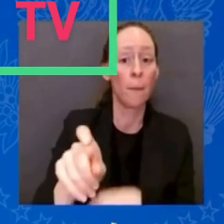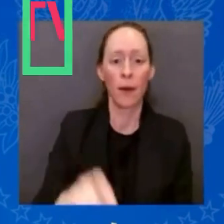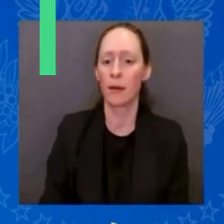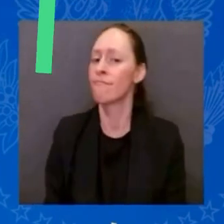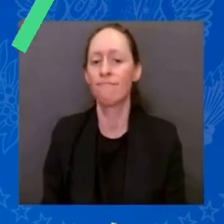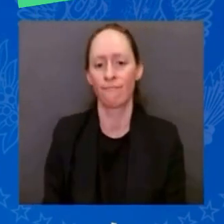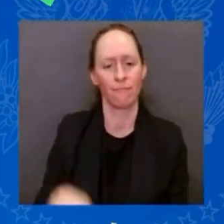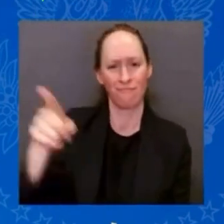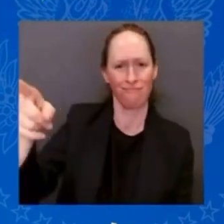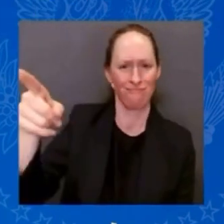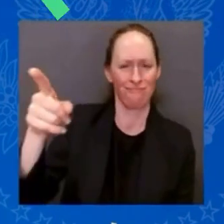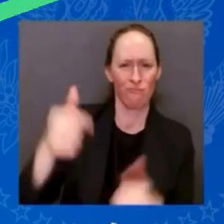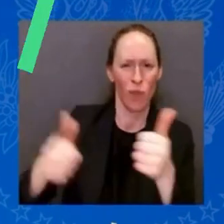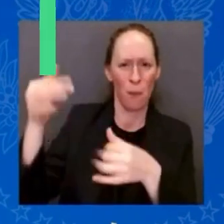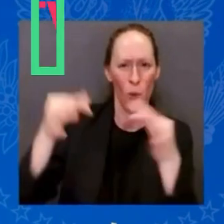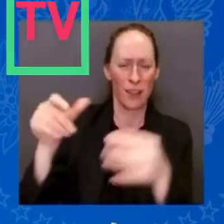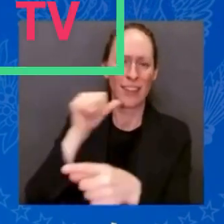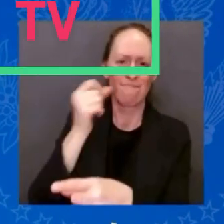in Afghanistan?